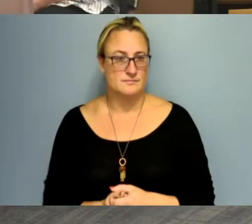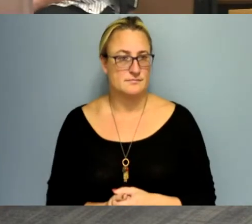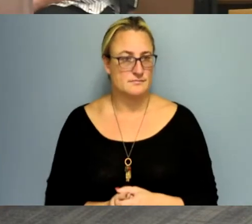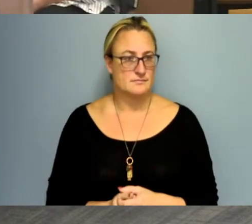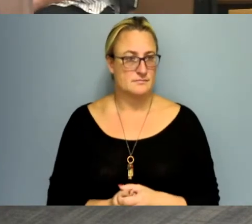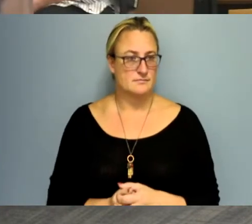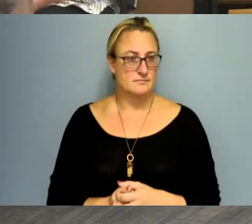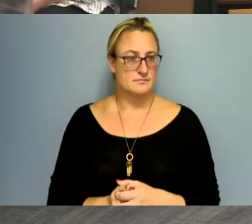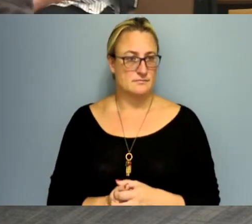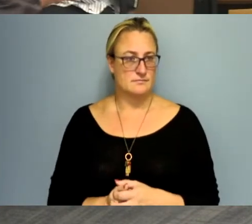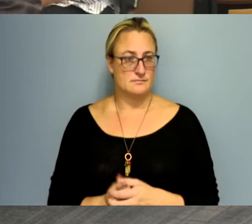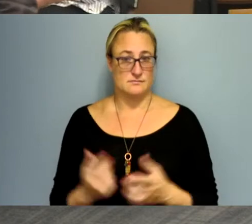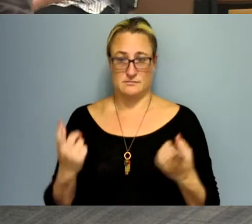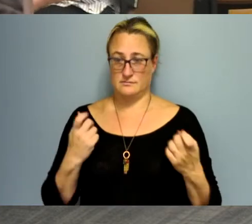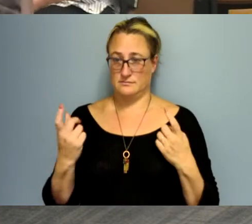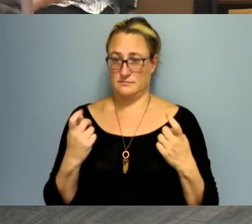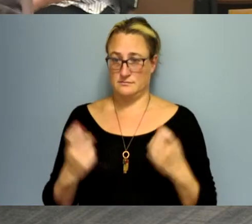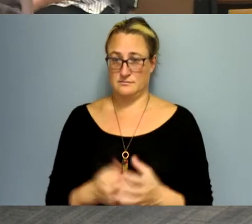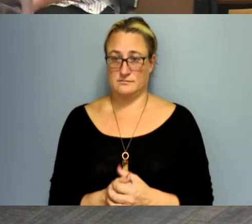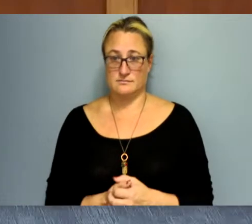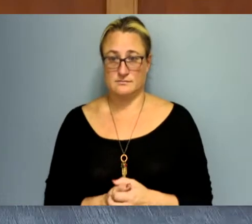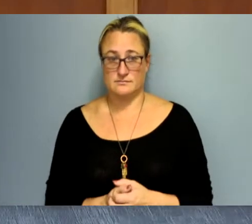Do you have any questions?